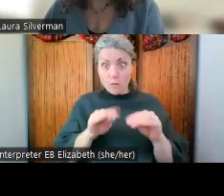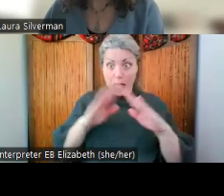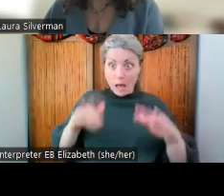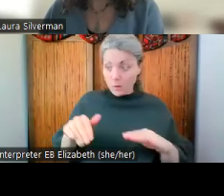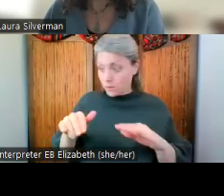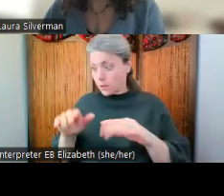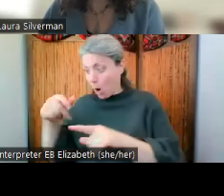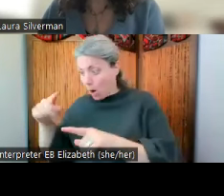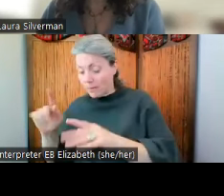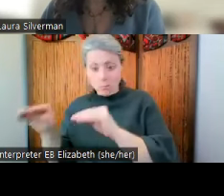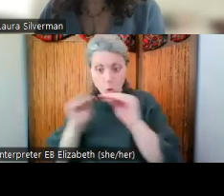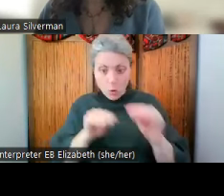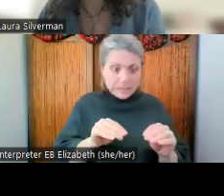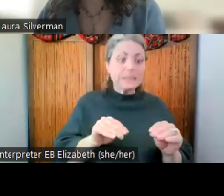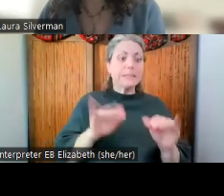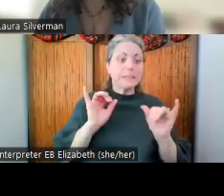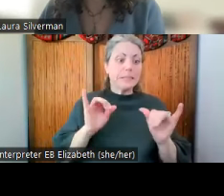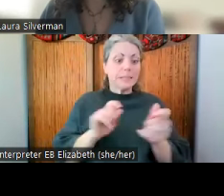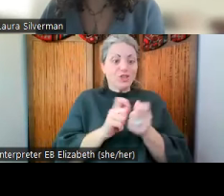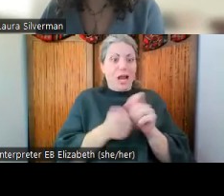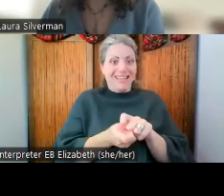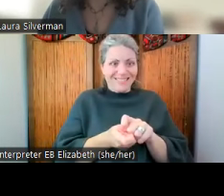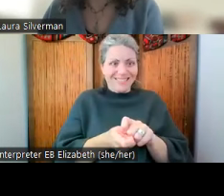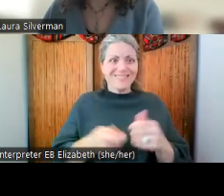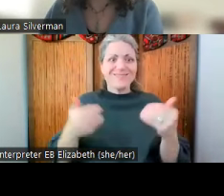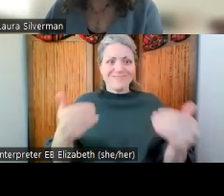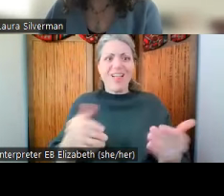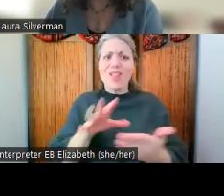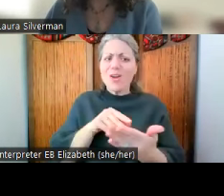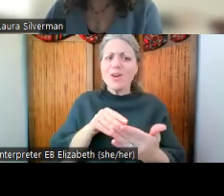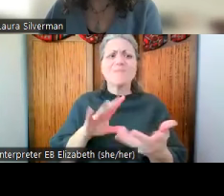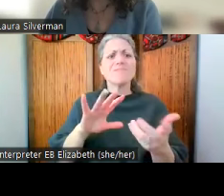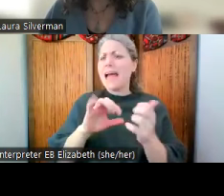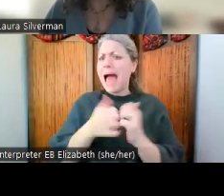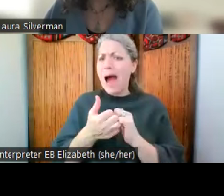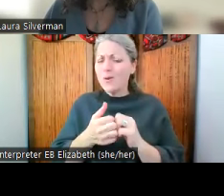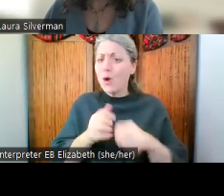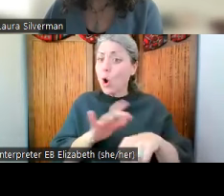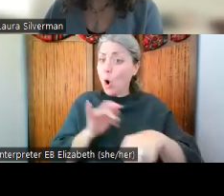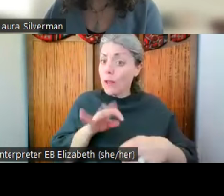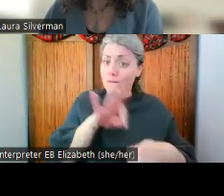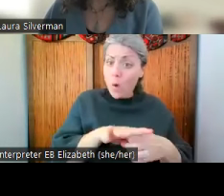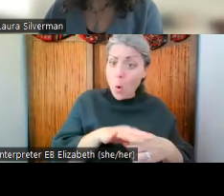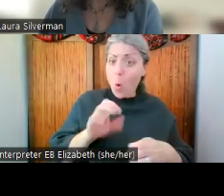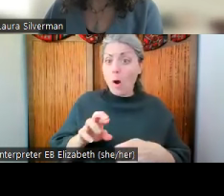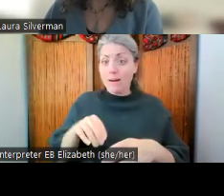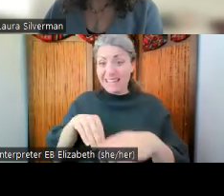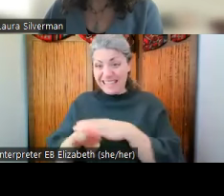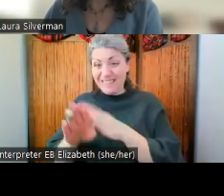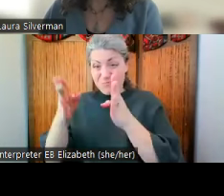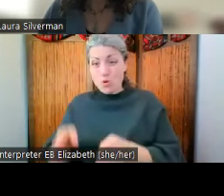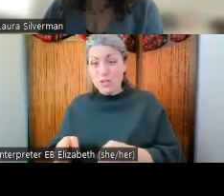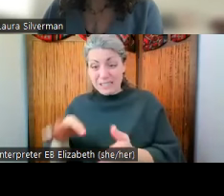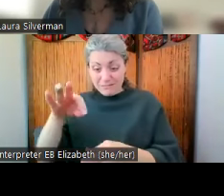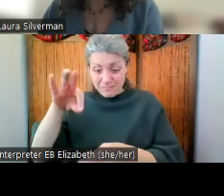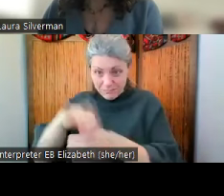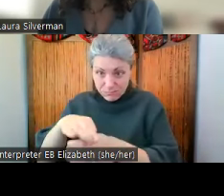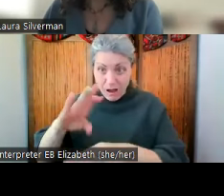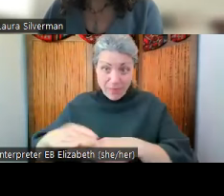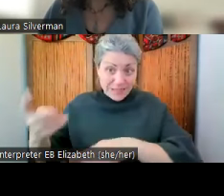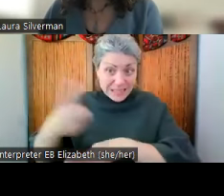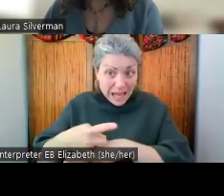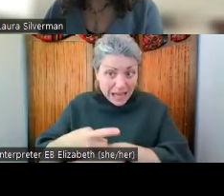early voting options to decide where and when you would like to vote. If you want to vote early, does it